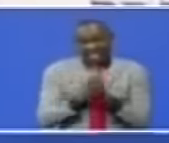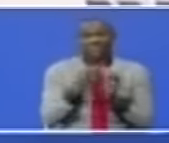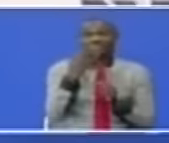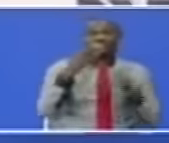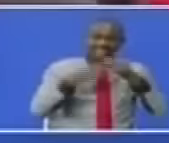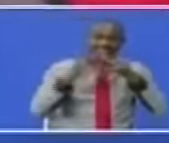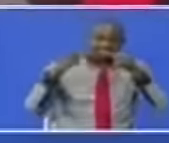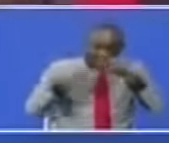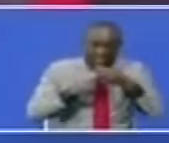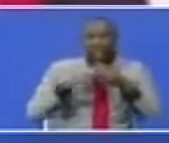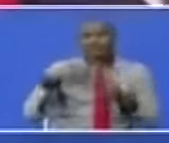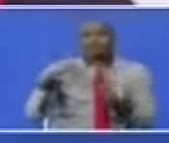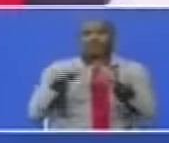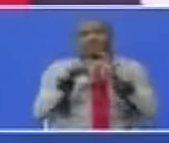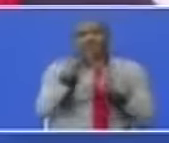386 crew members.